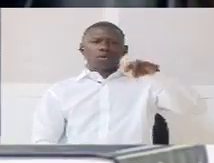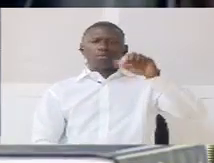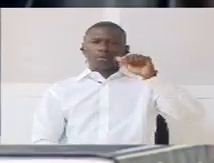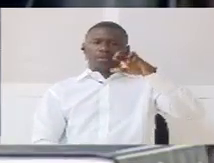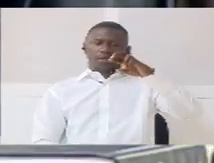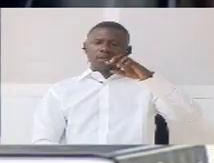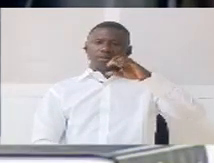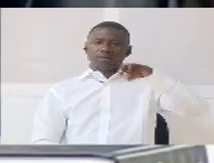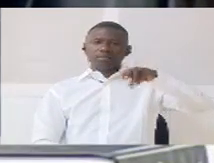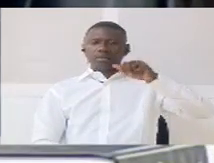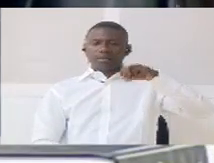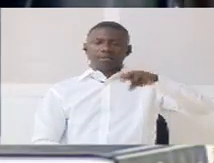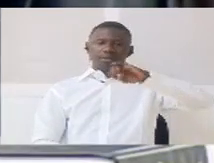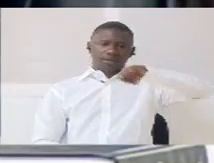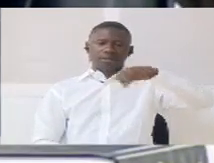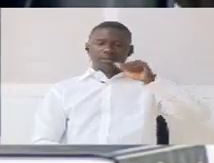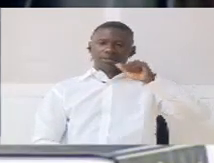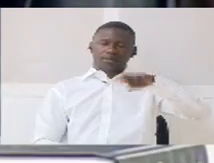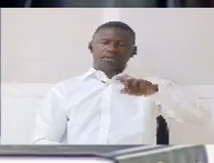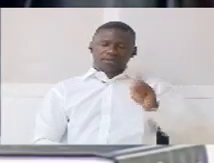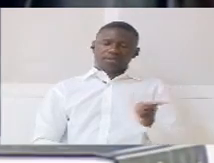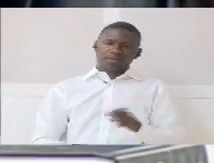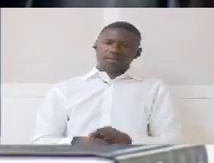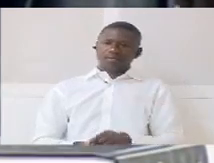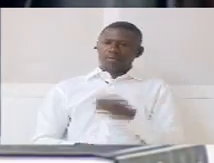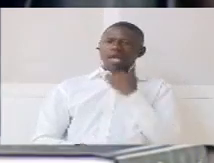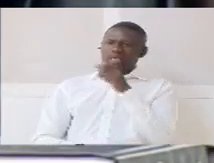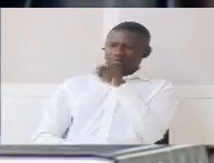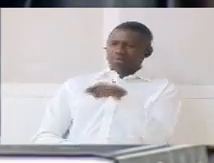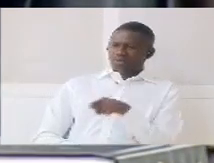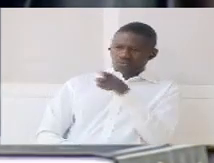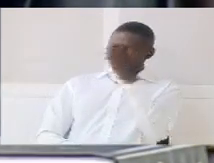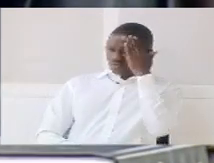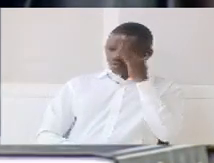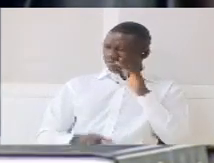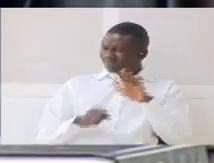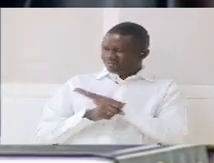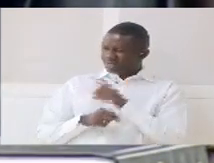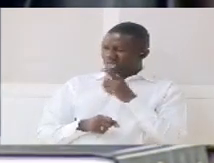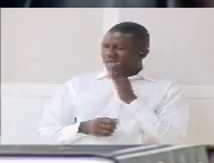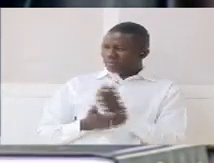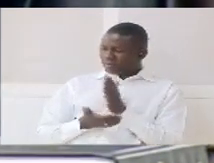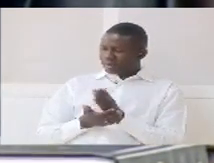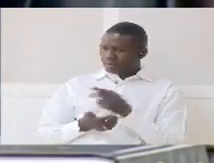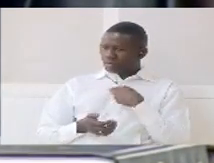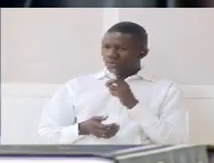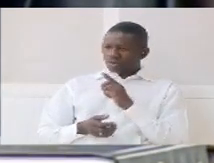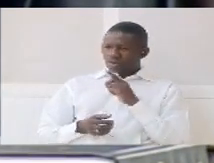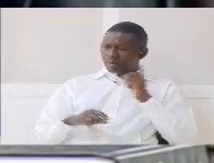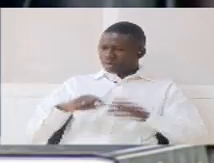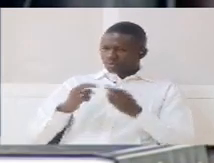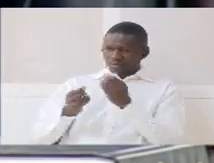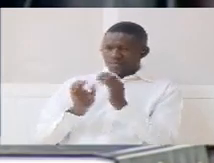me? The charge that you are saying against me, do you know it properly? No, fine. I asked him, do you know the charge you are preferring